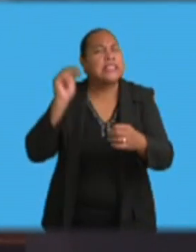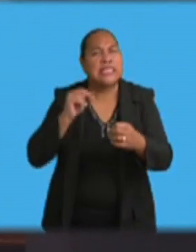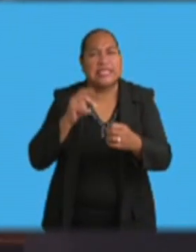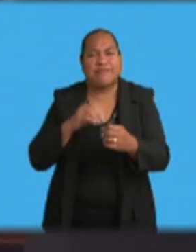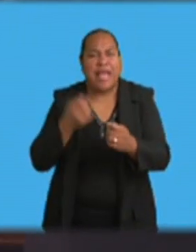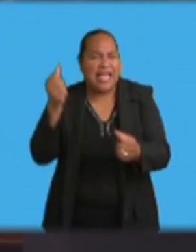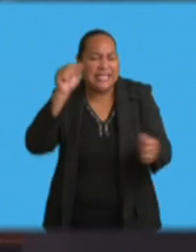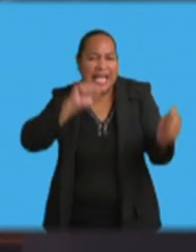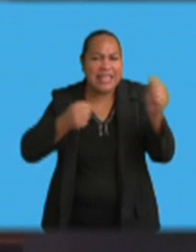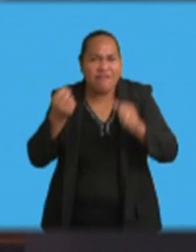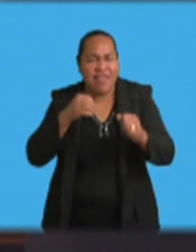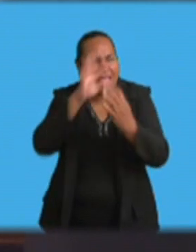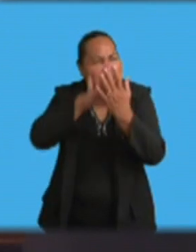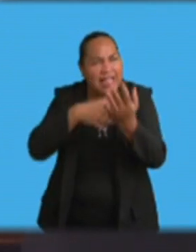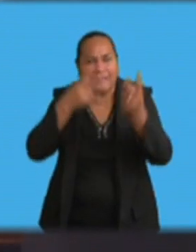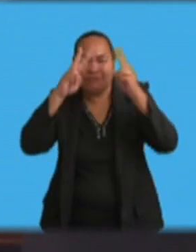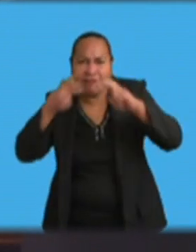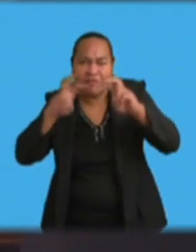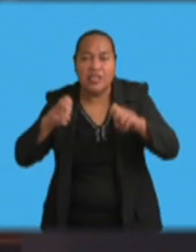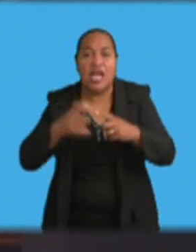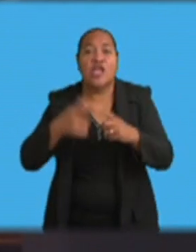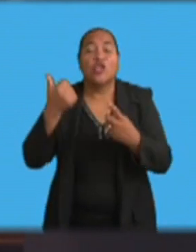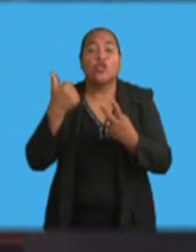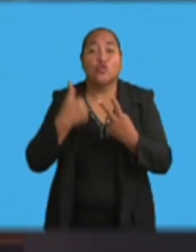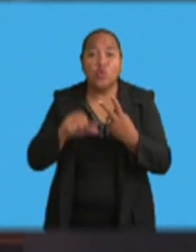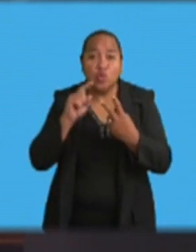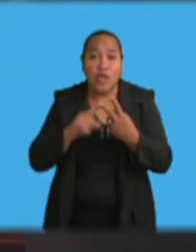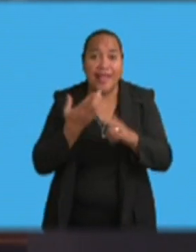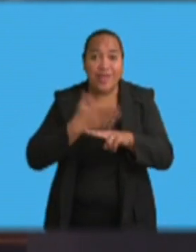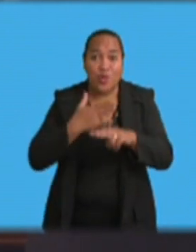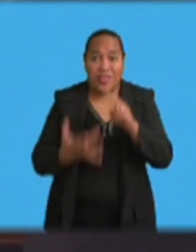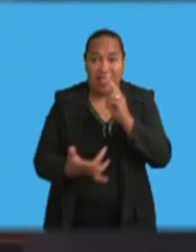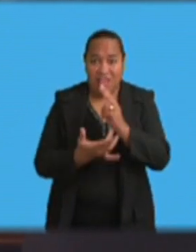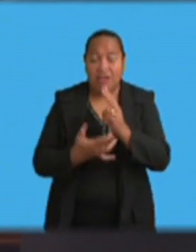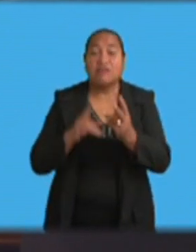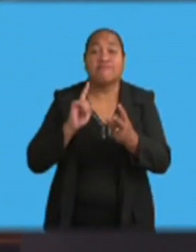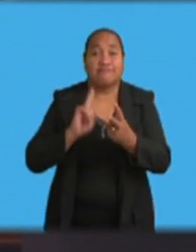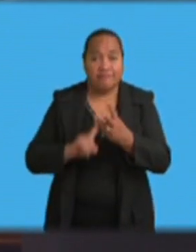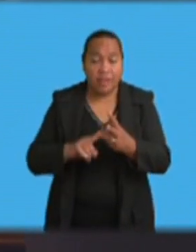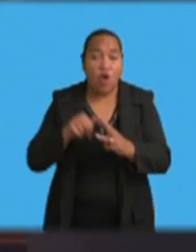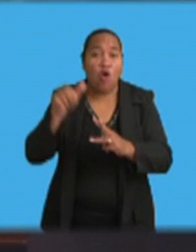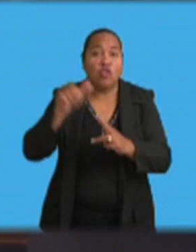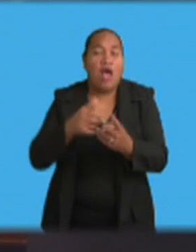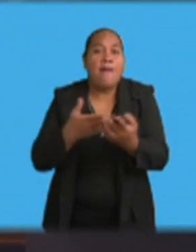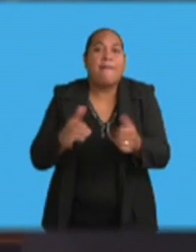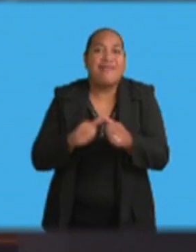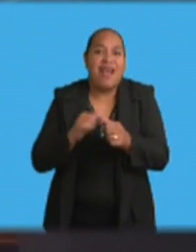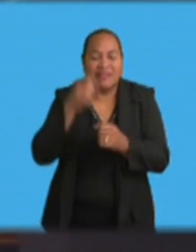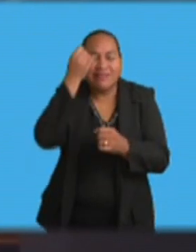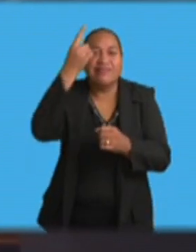legislative provision, and the use of new technology to better understand how to manage fisheries